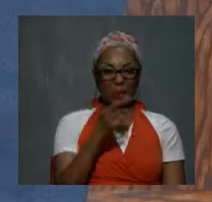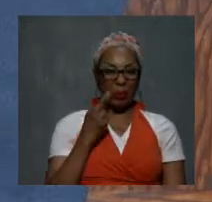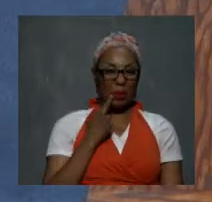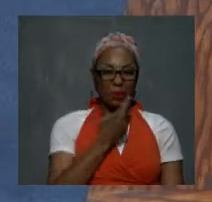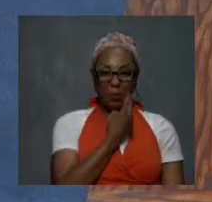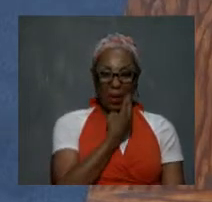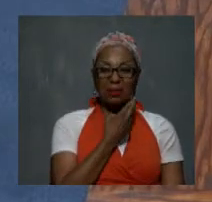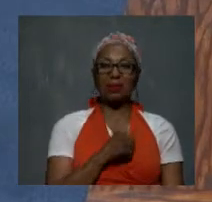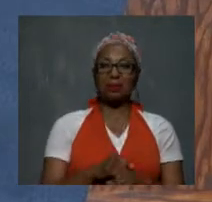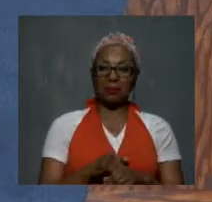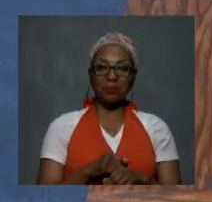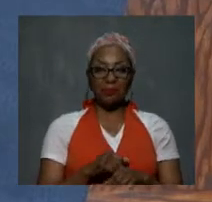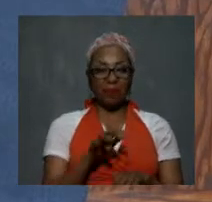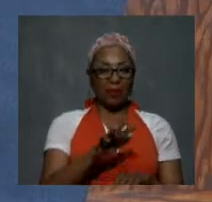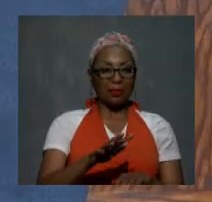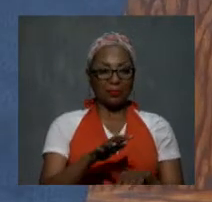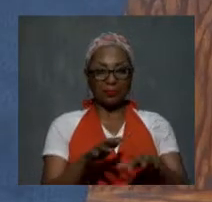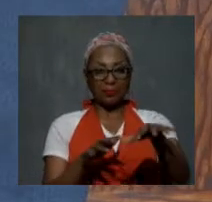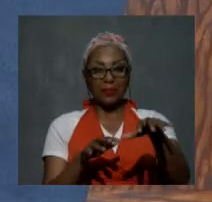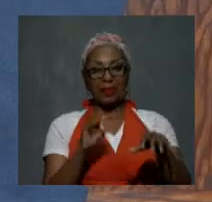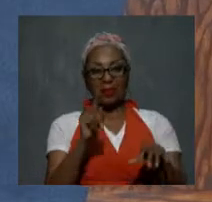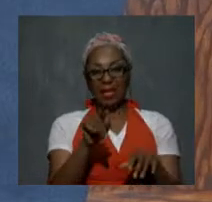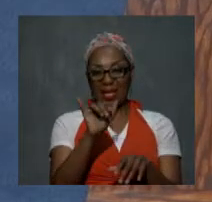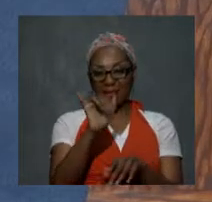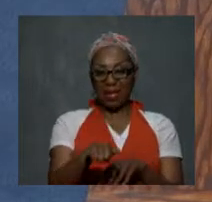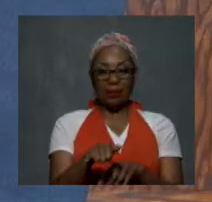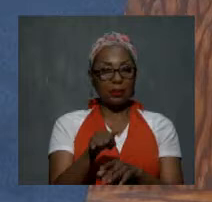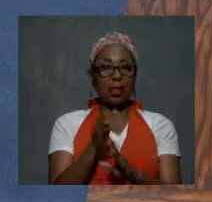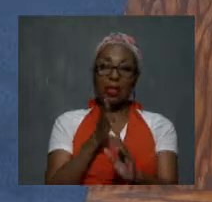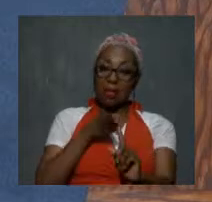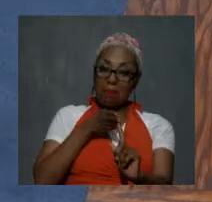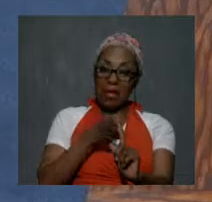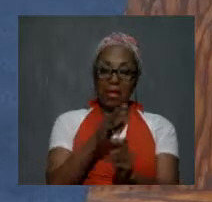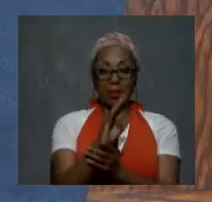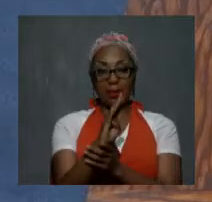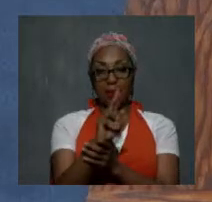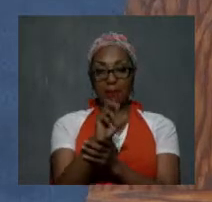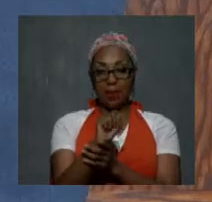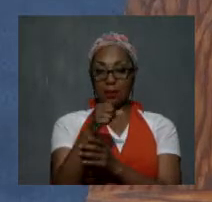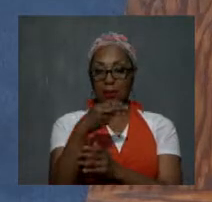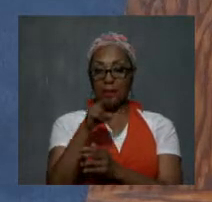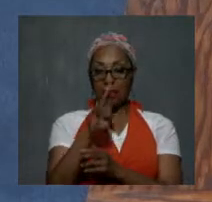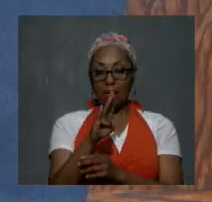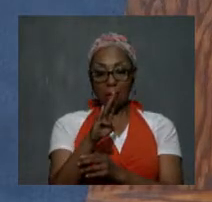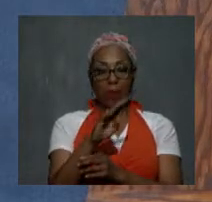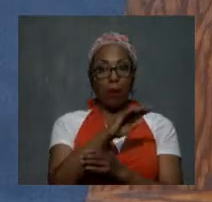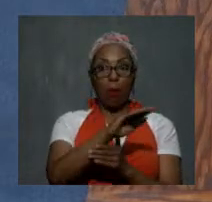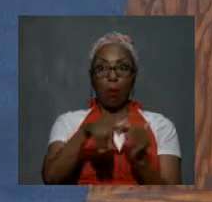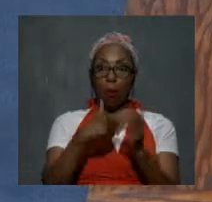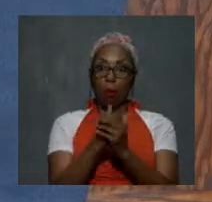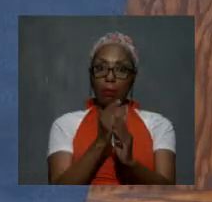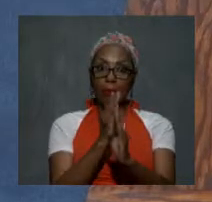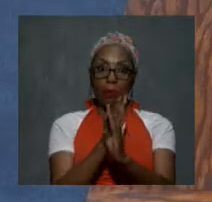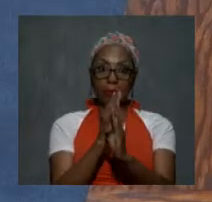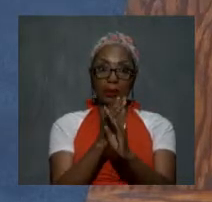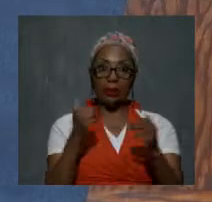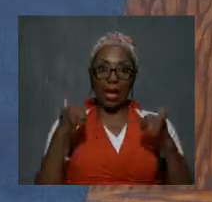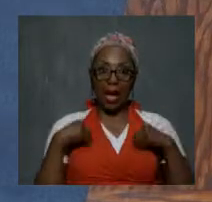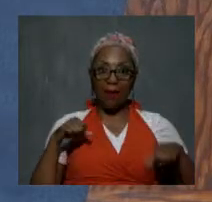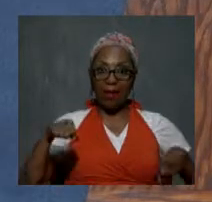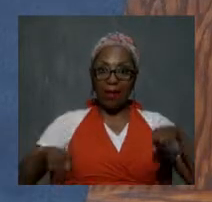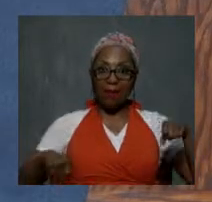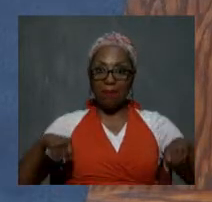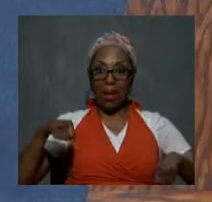restaurants. That's a main bus hub. And all of the buses have bike